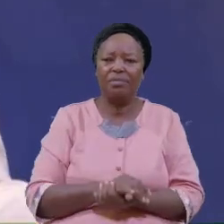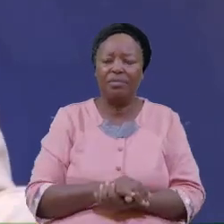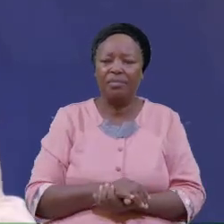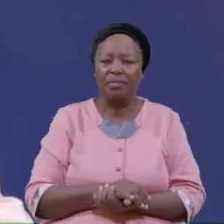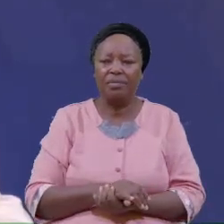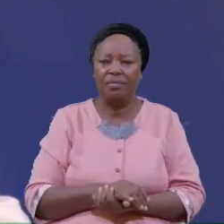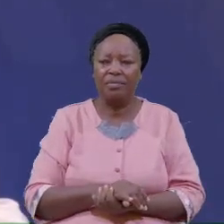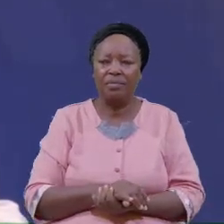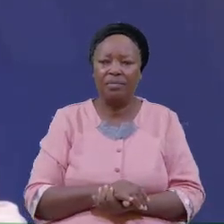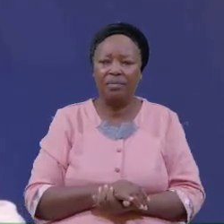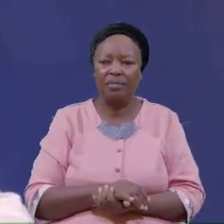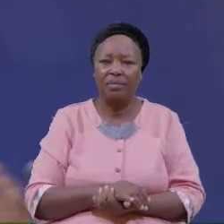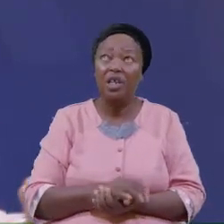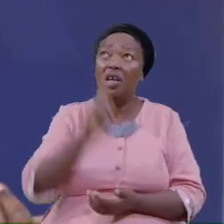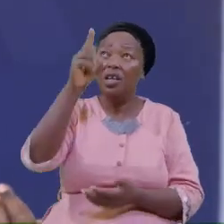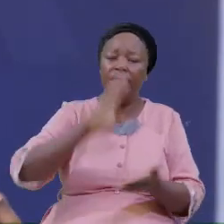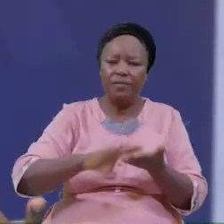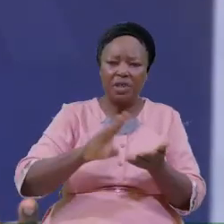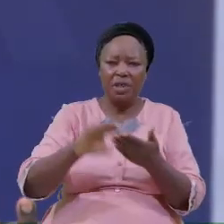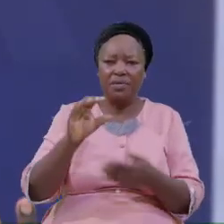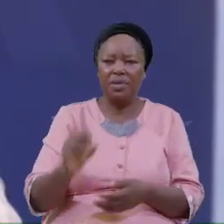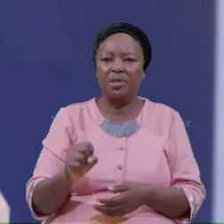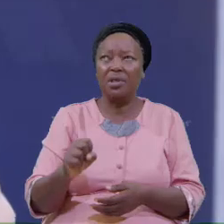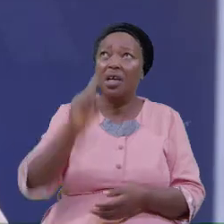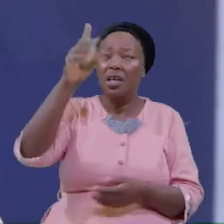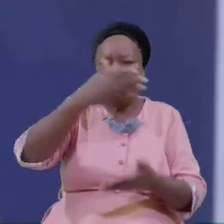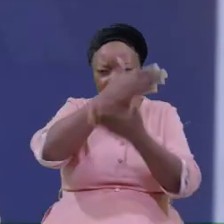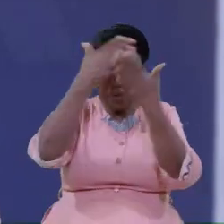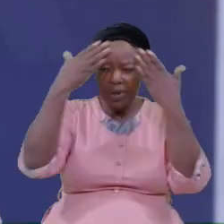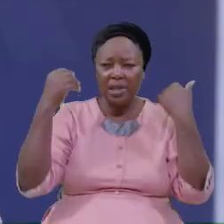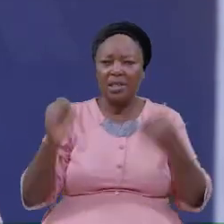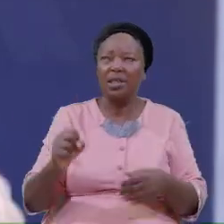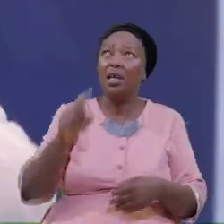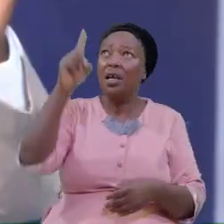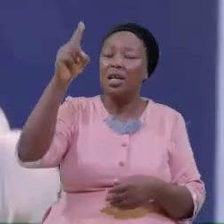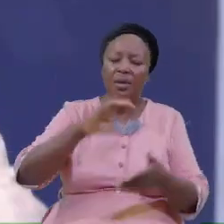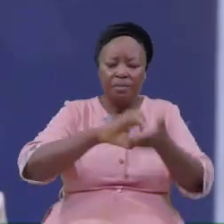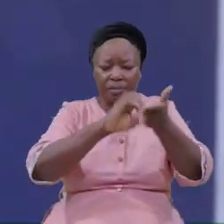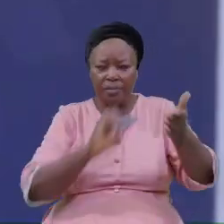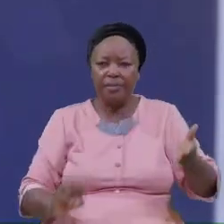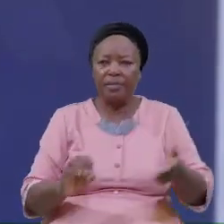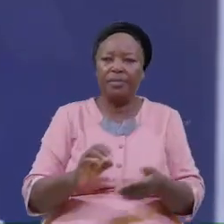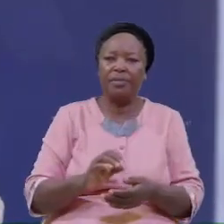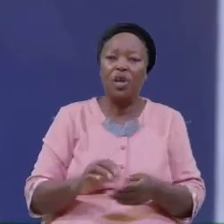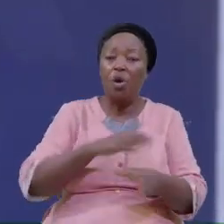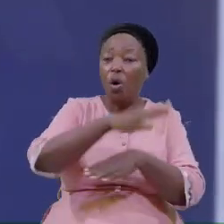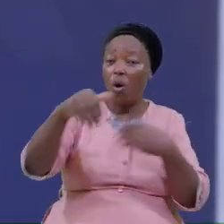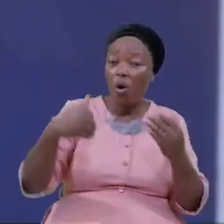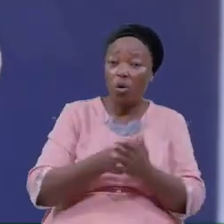He forgives. He forgets. He blots out all your